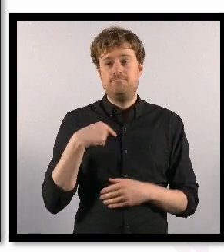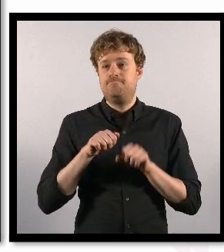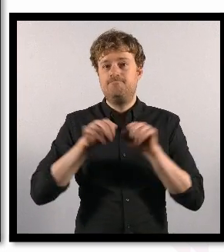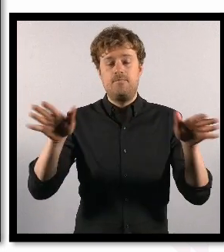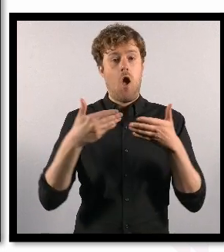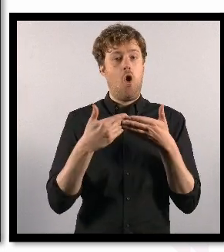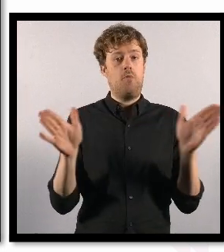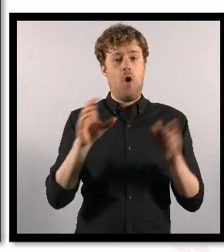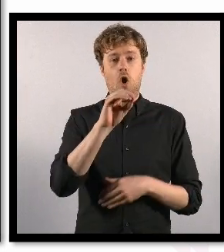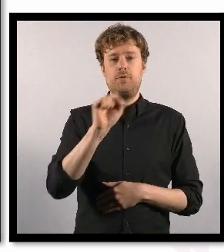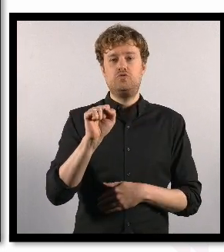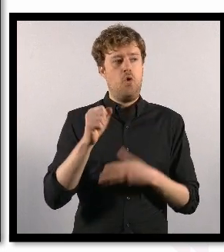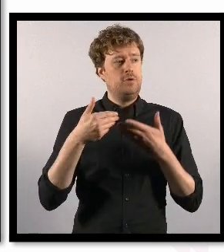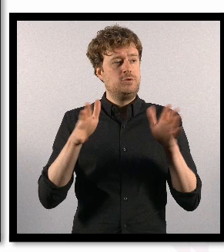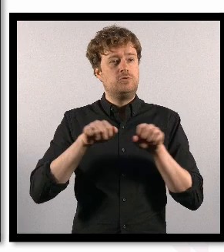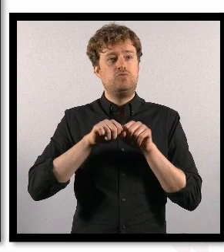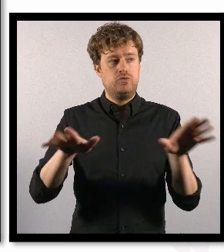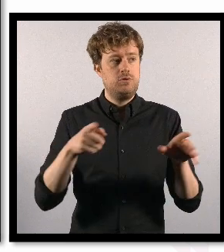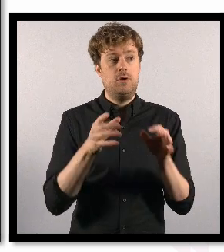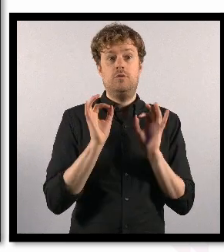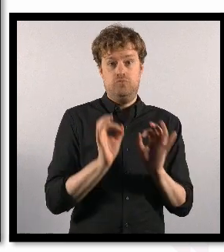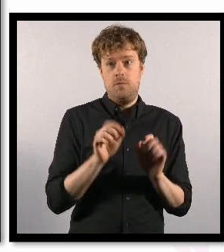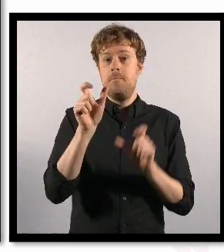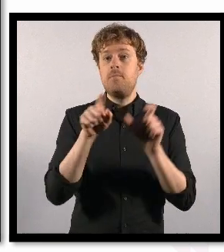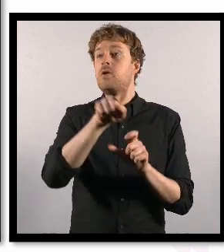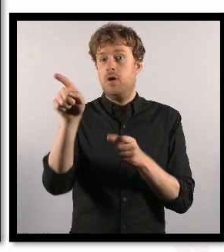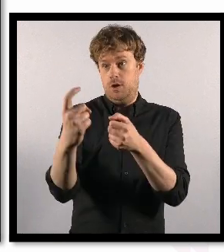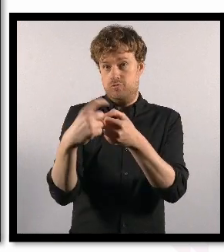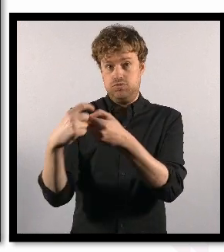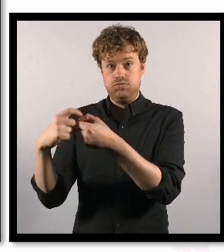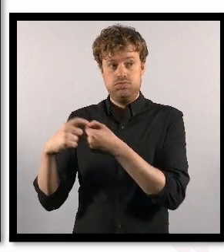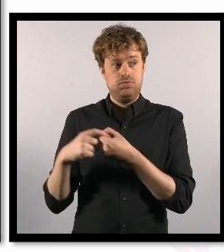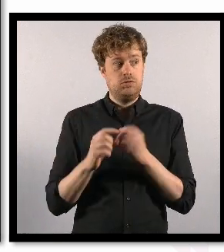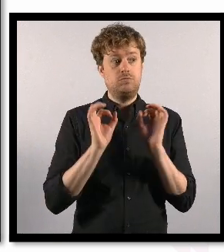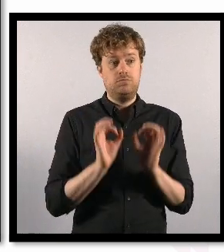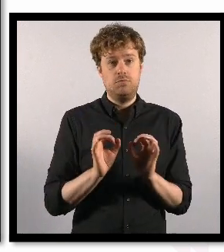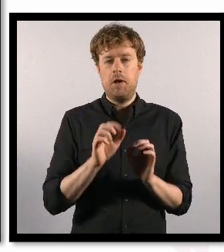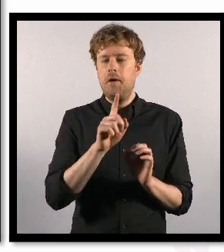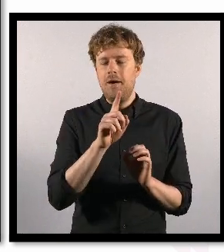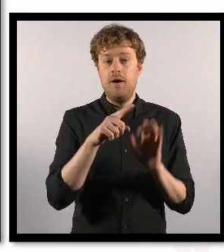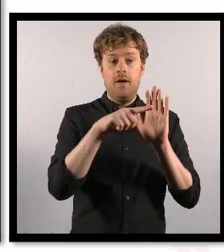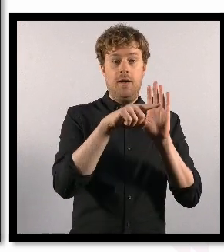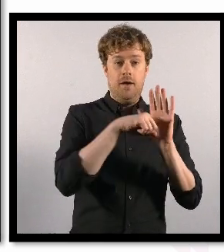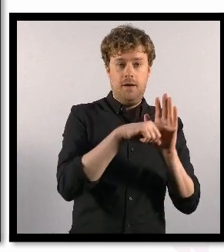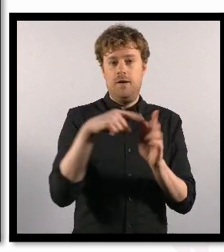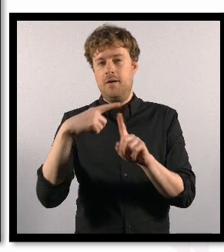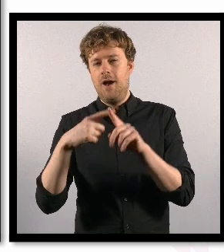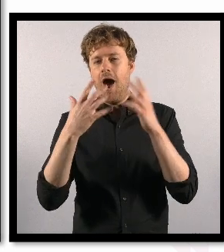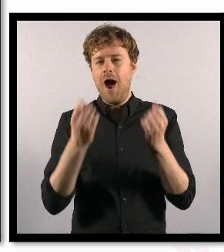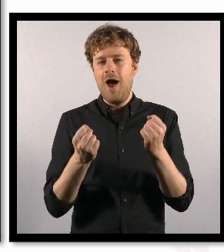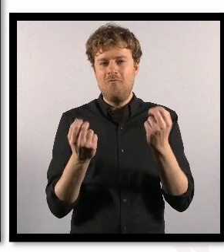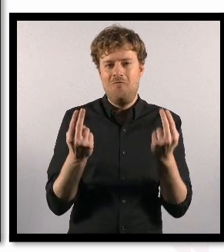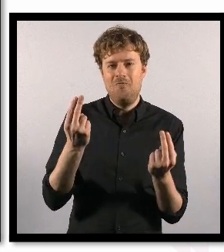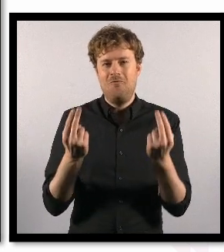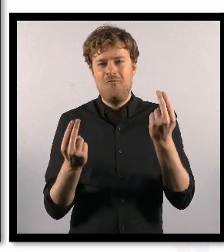have to be careful about what you wish for. Now we were no longer building for ourselves, but we're also building for